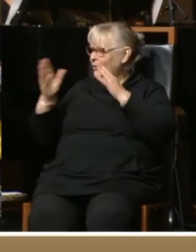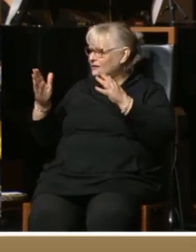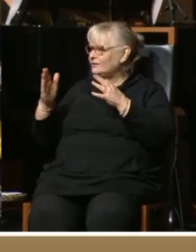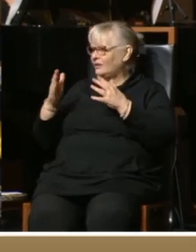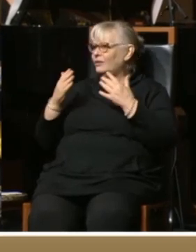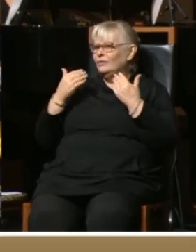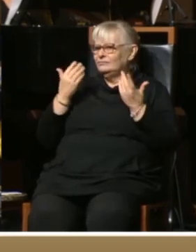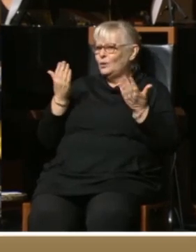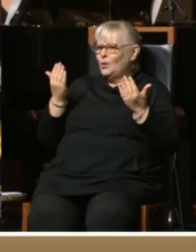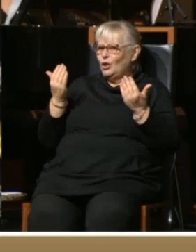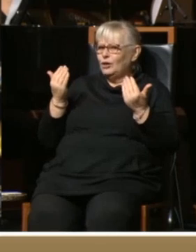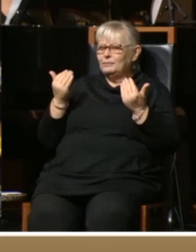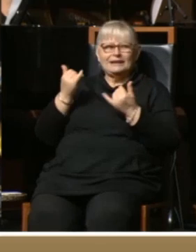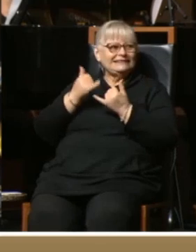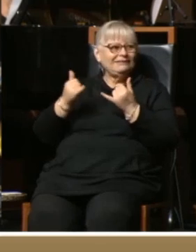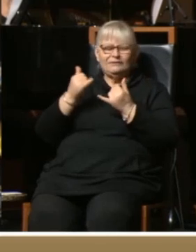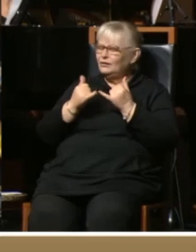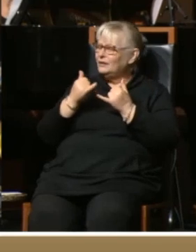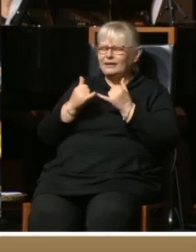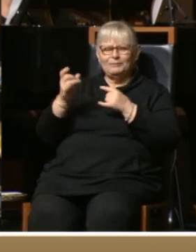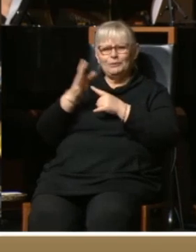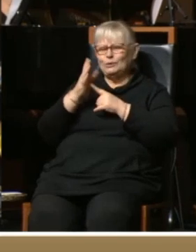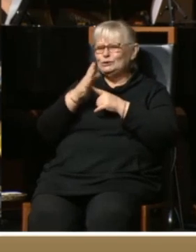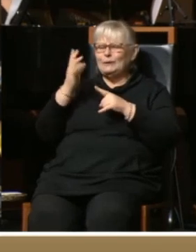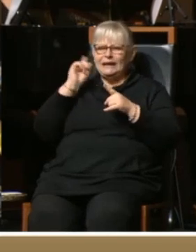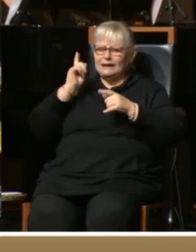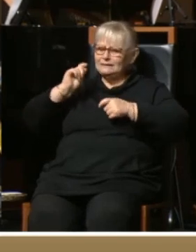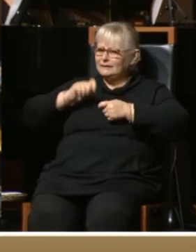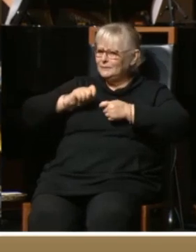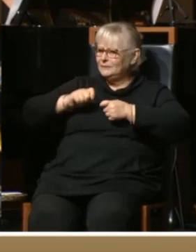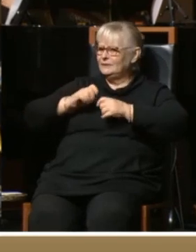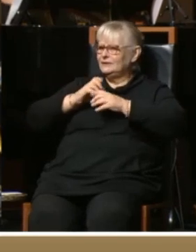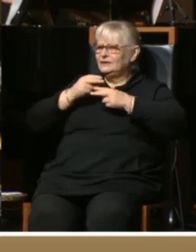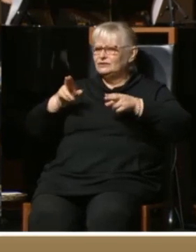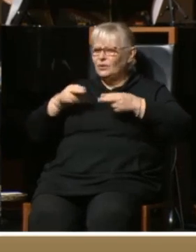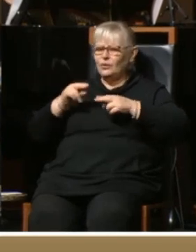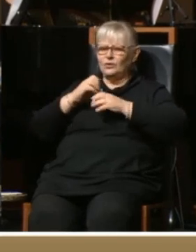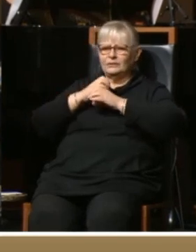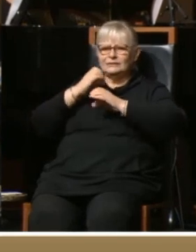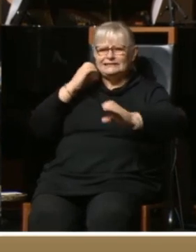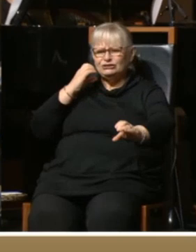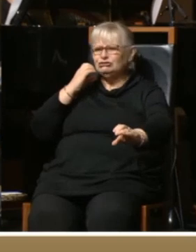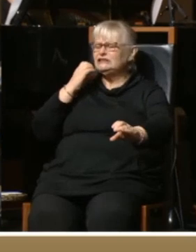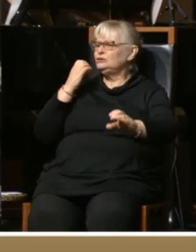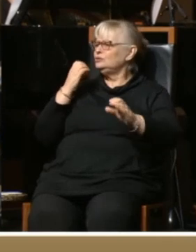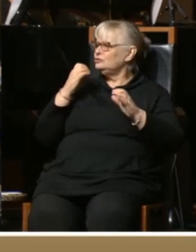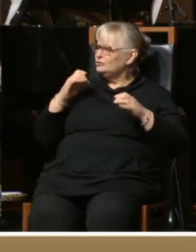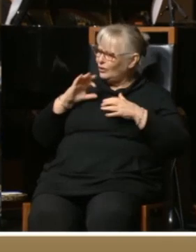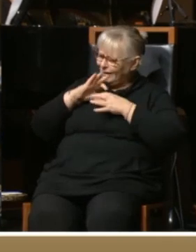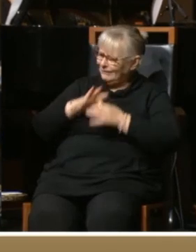is important to have the sound of tapping sticks, of song and of didgeridoo in this place to connect us